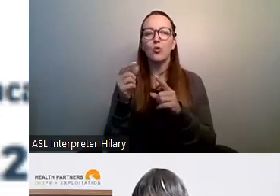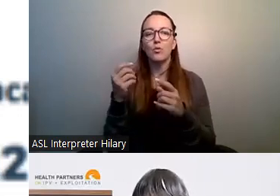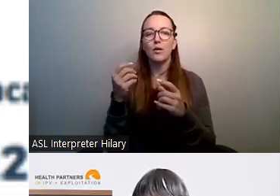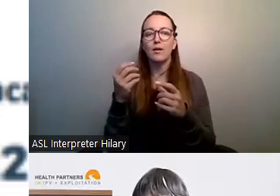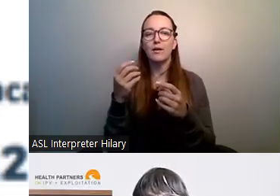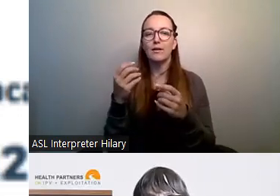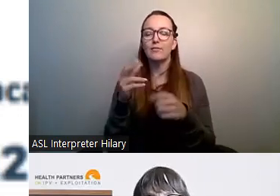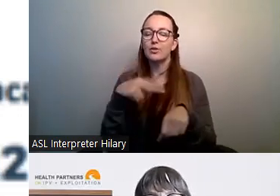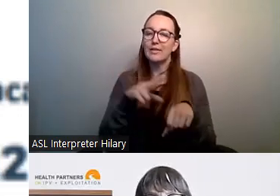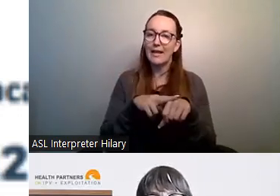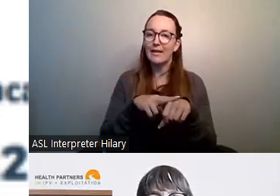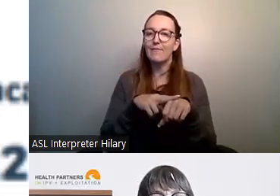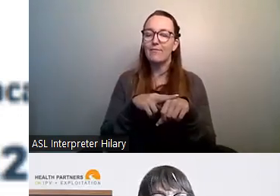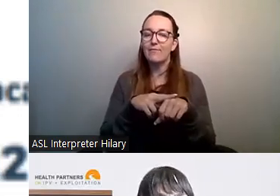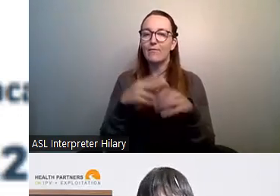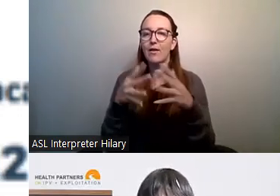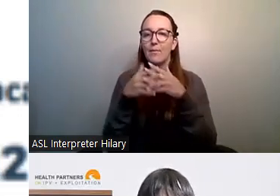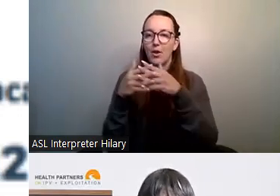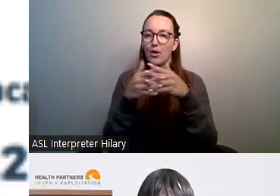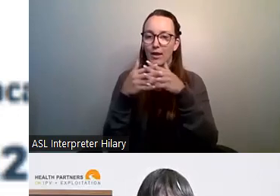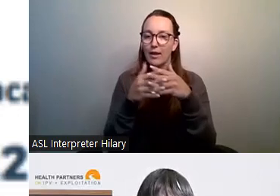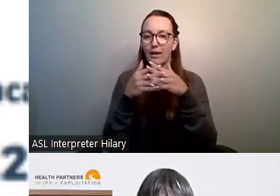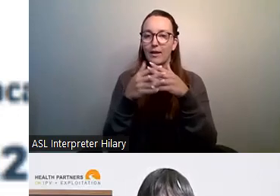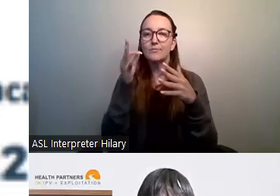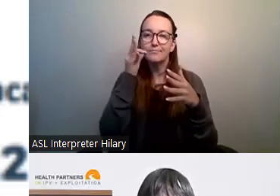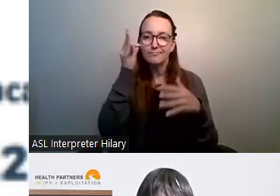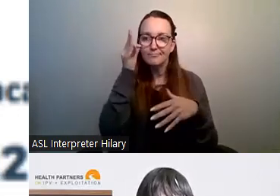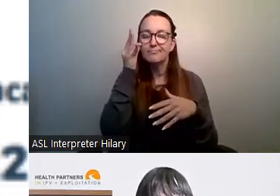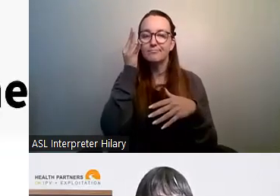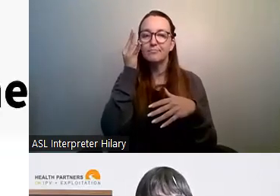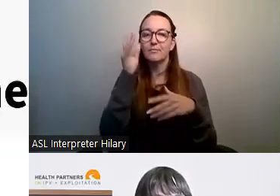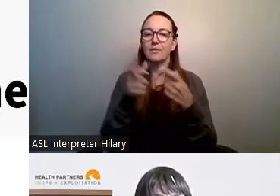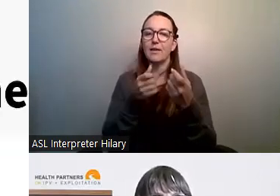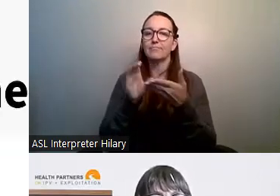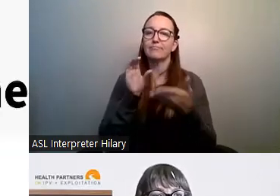American callers and Love is Respect. Next slide, please.